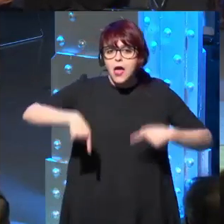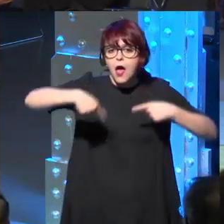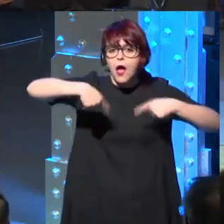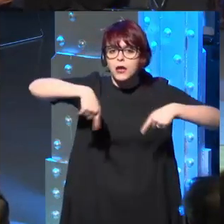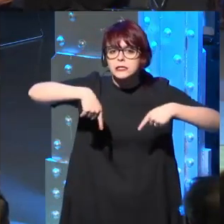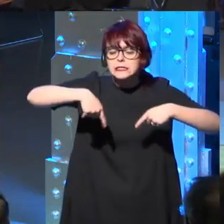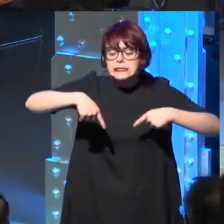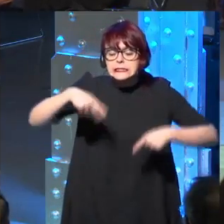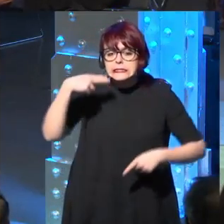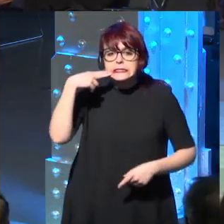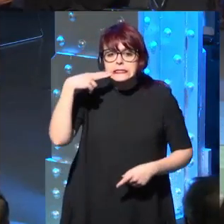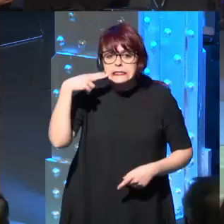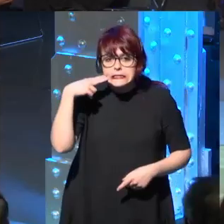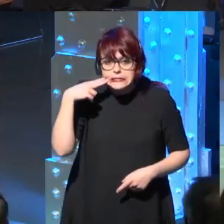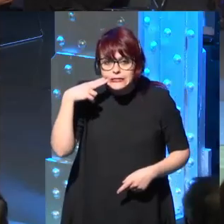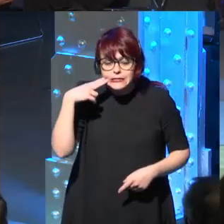shaking.